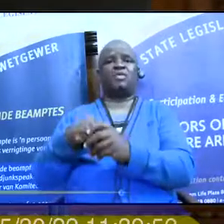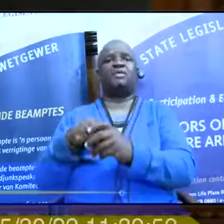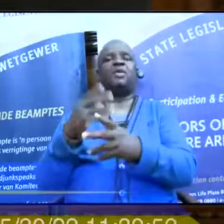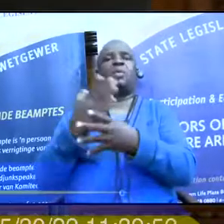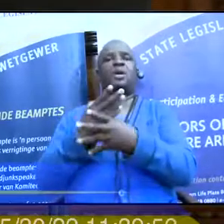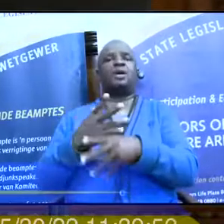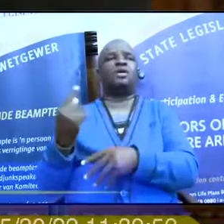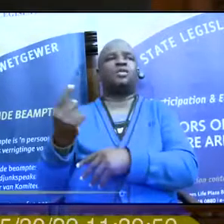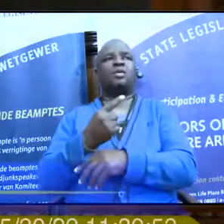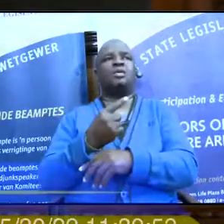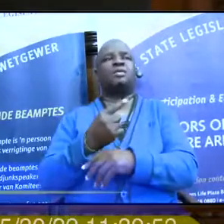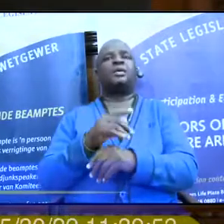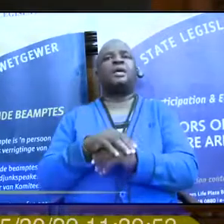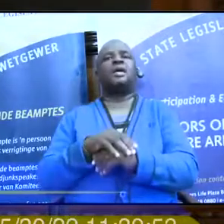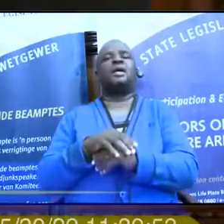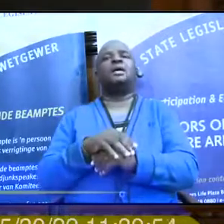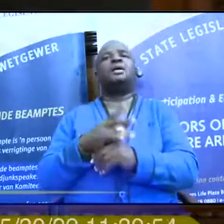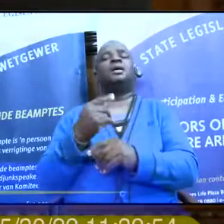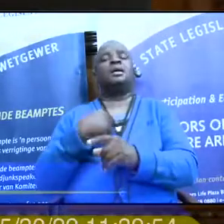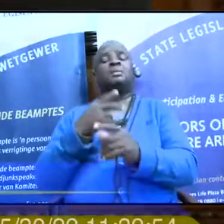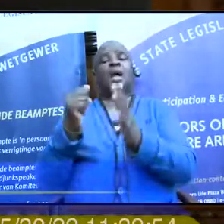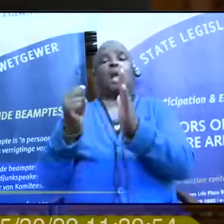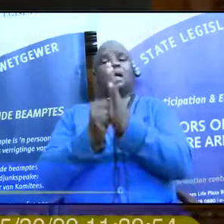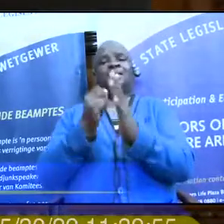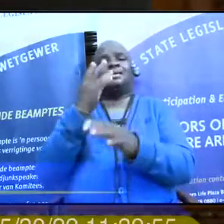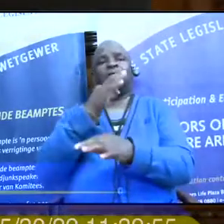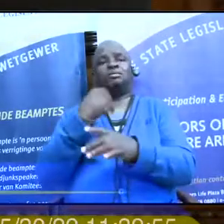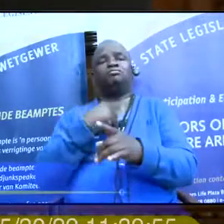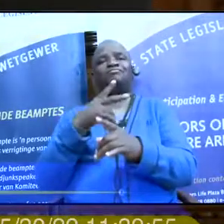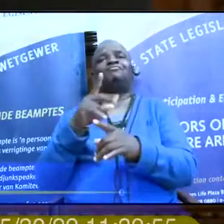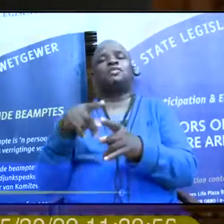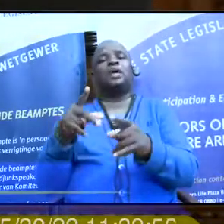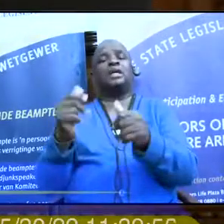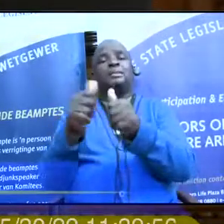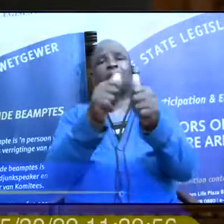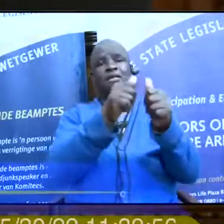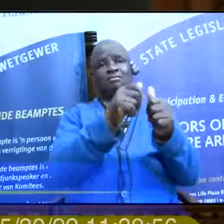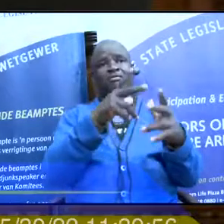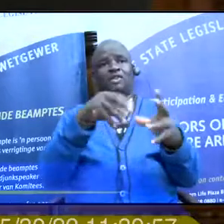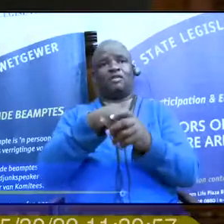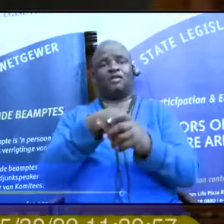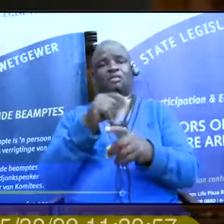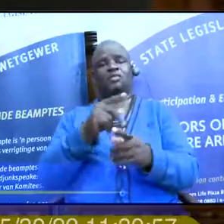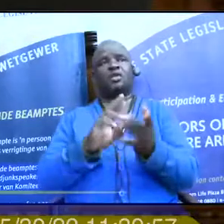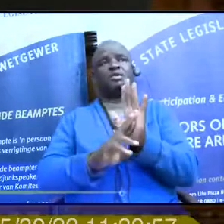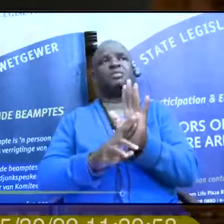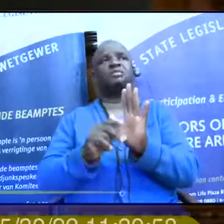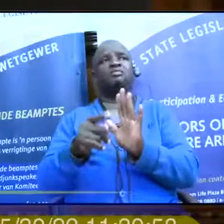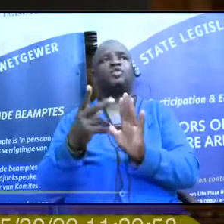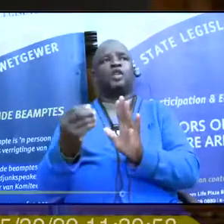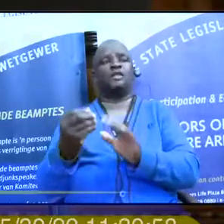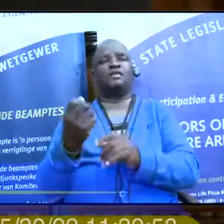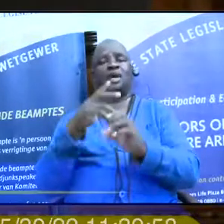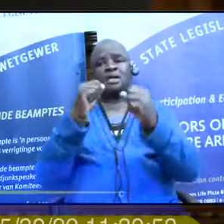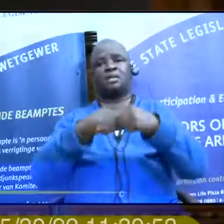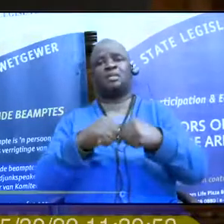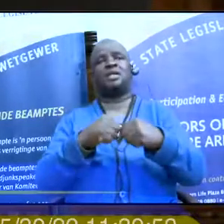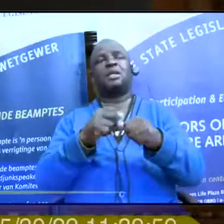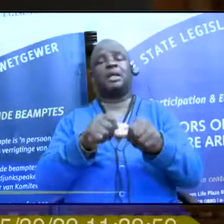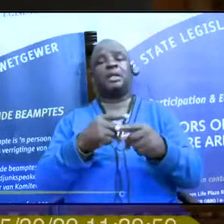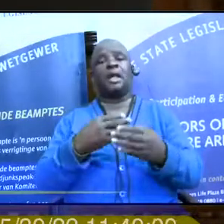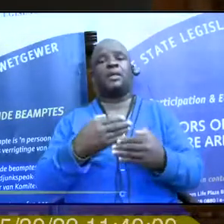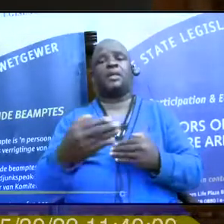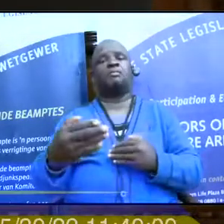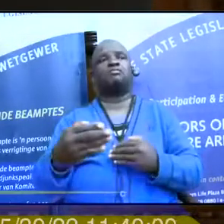jurisdiction the act requires that the parties are representative in order to have an agreement extended and the minister